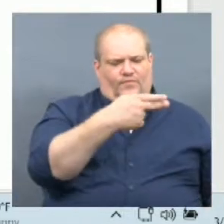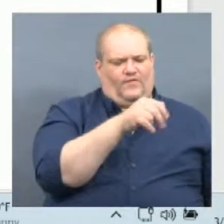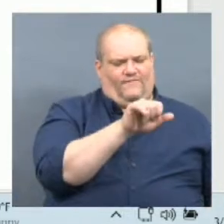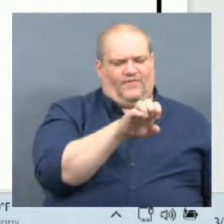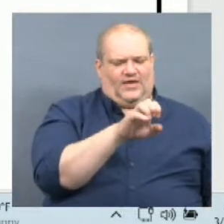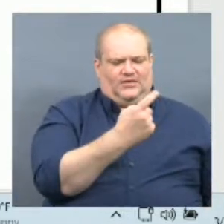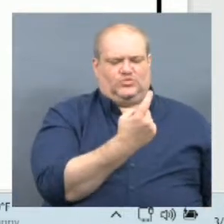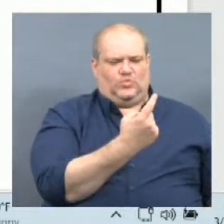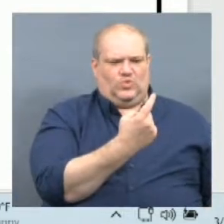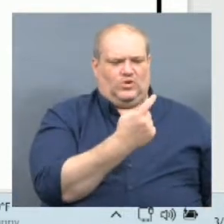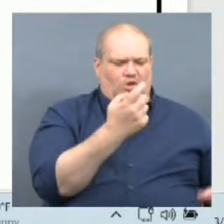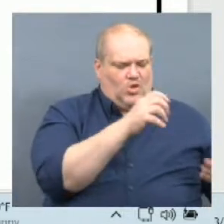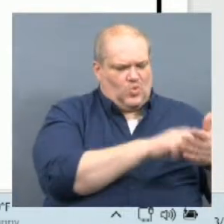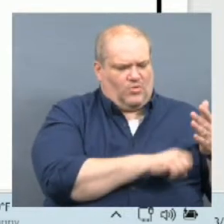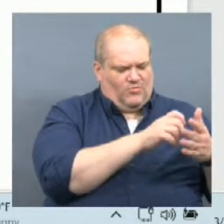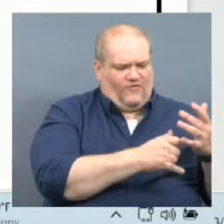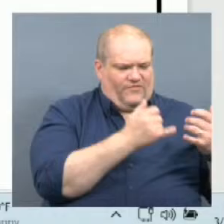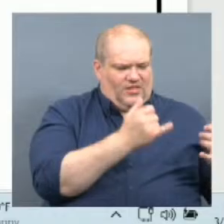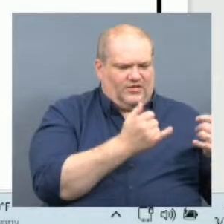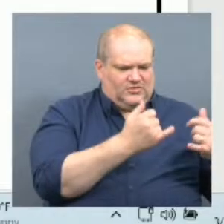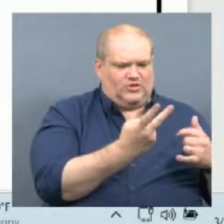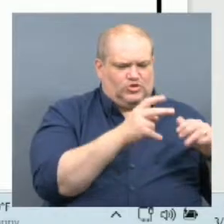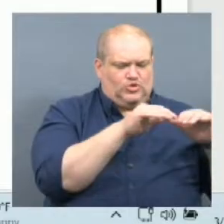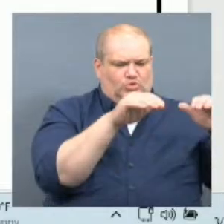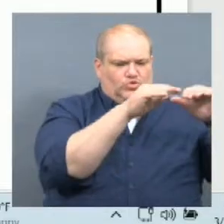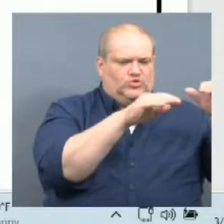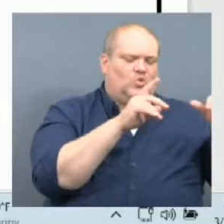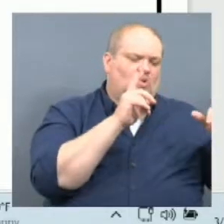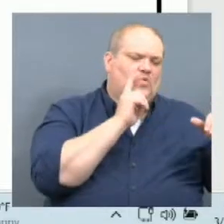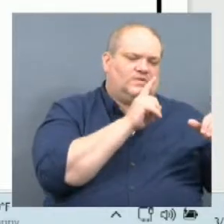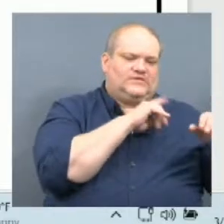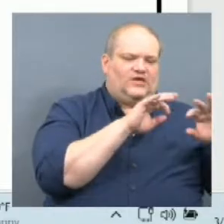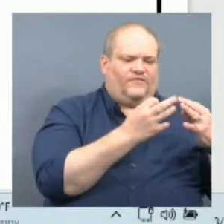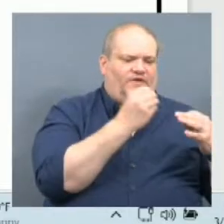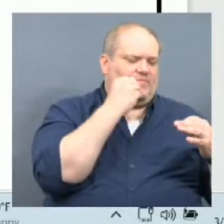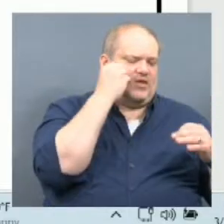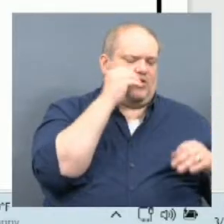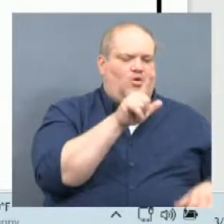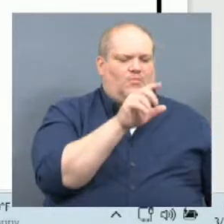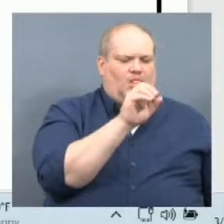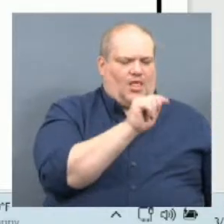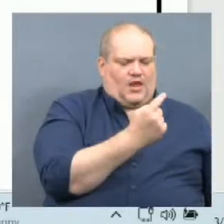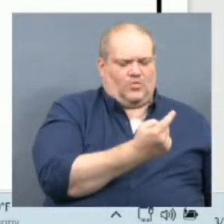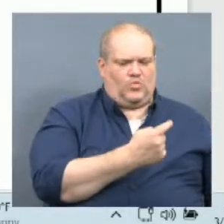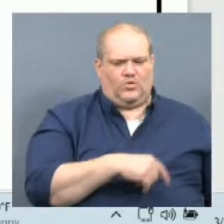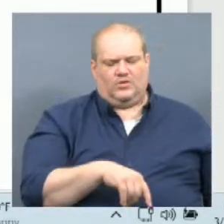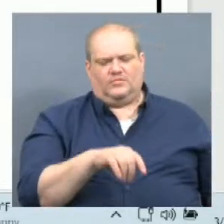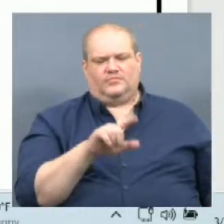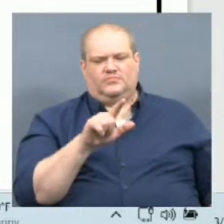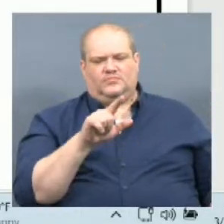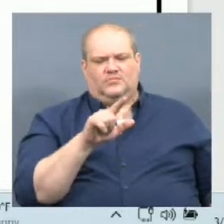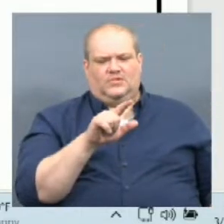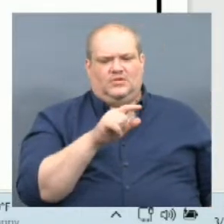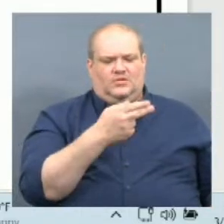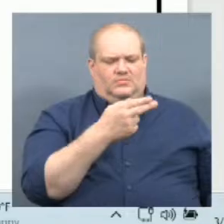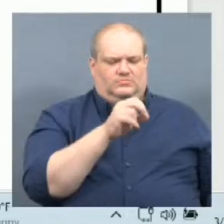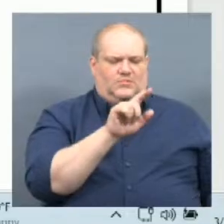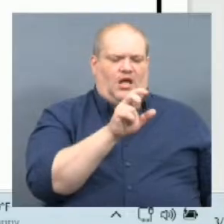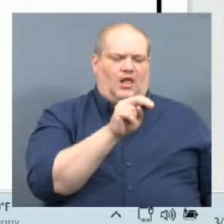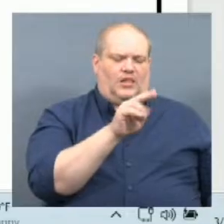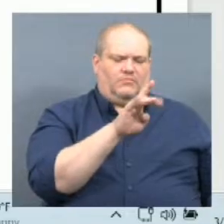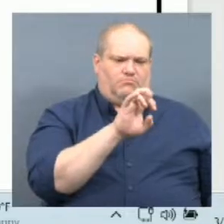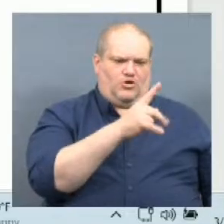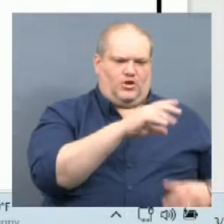will be removal of an existing 2-story single-family residence on Lot 1, Block 9 Hollenberg Edition, and will